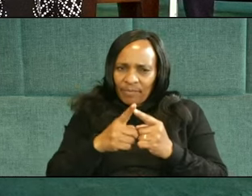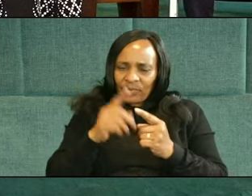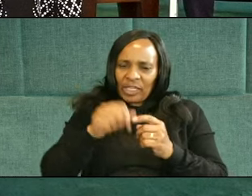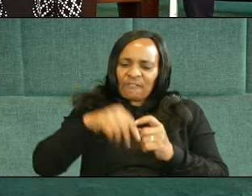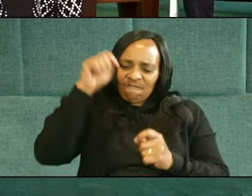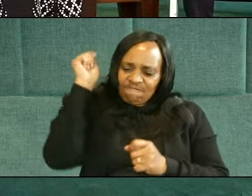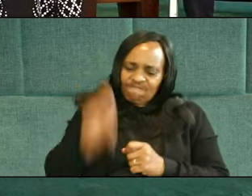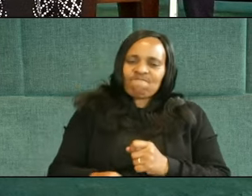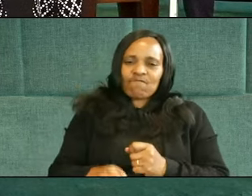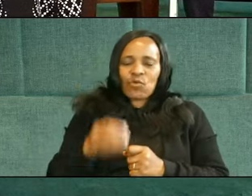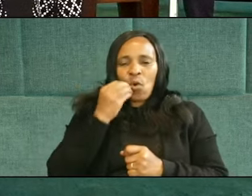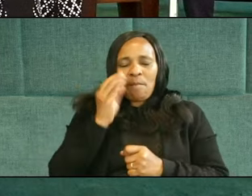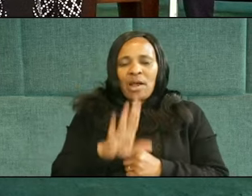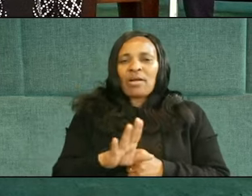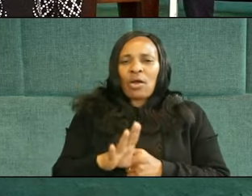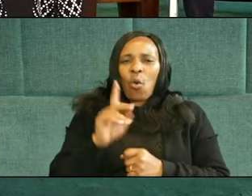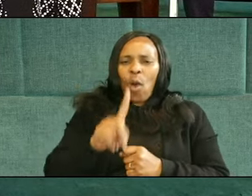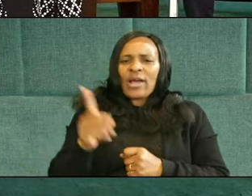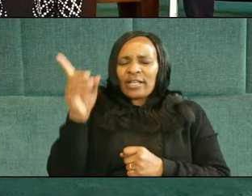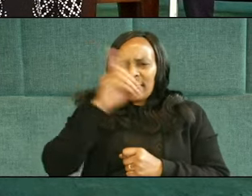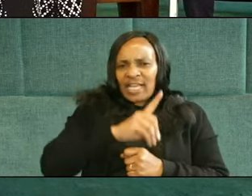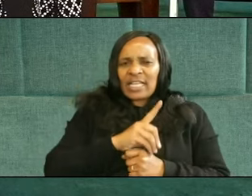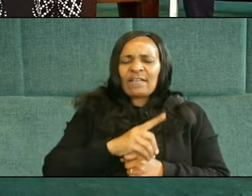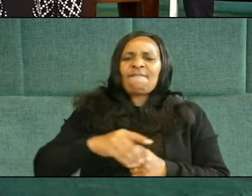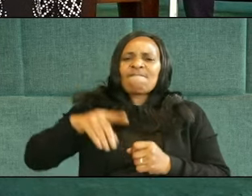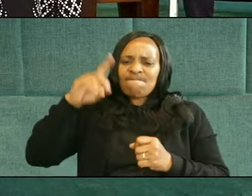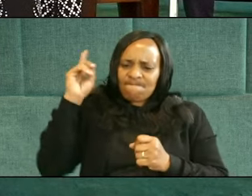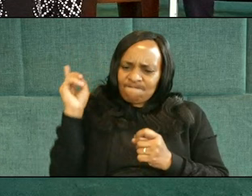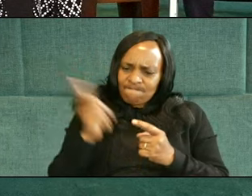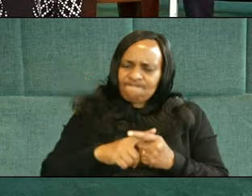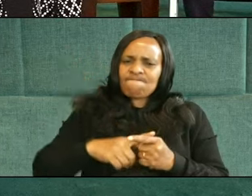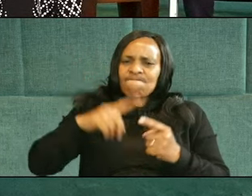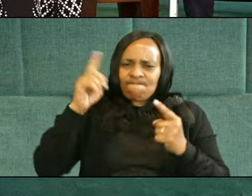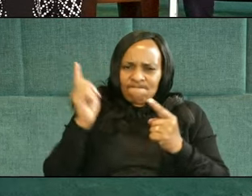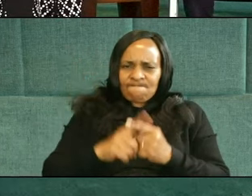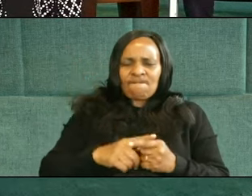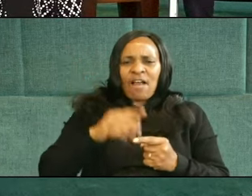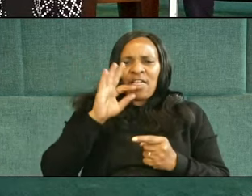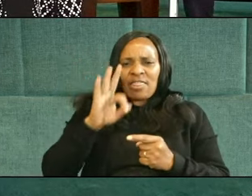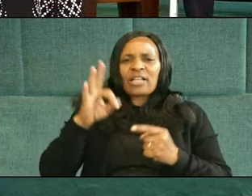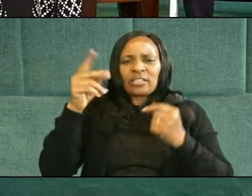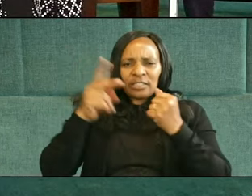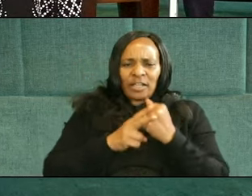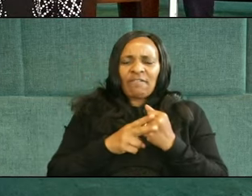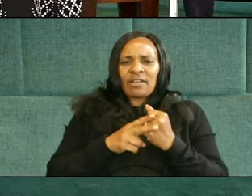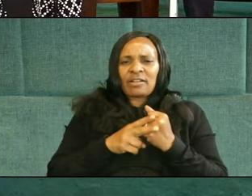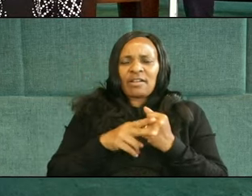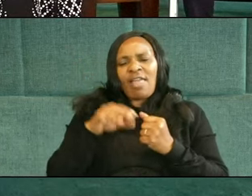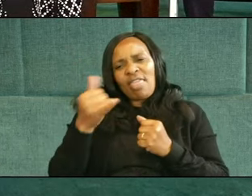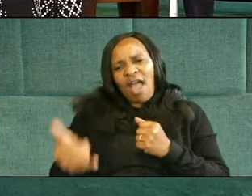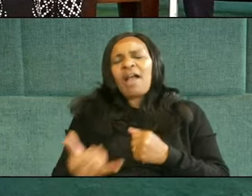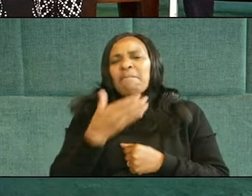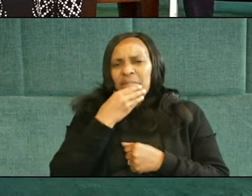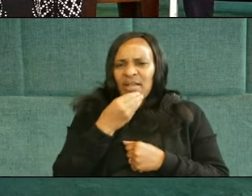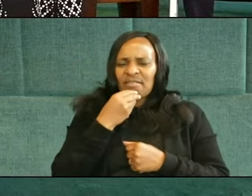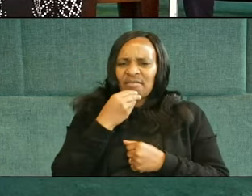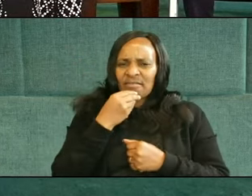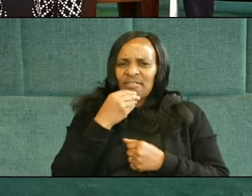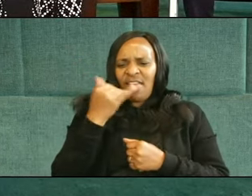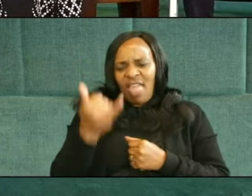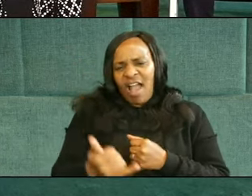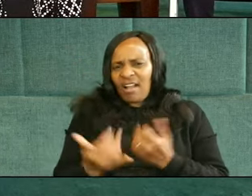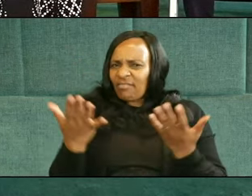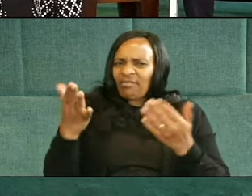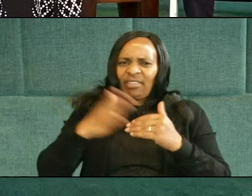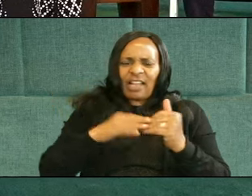end of that day, the boy had driven 37 nails into the fence. That's a very young guy, probably like younger than 10 years old,